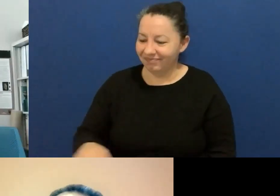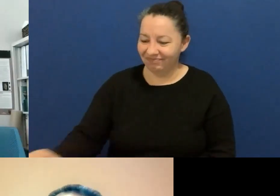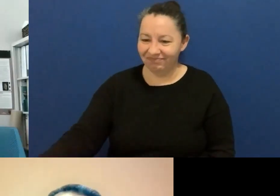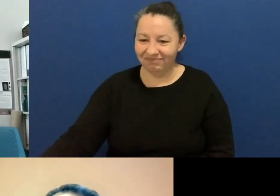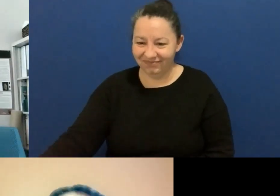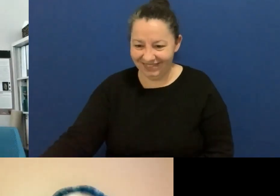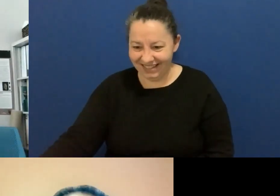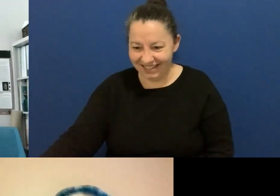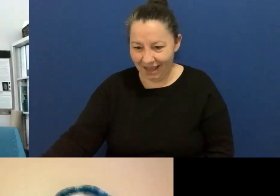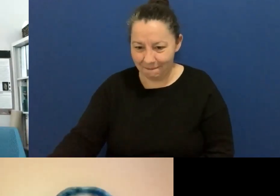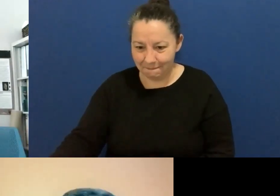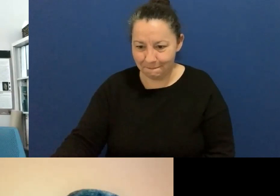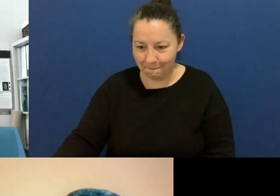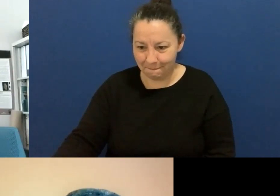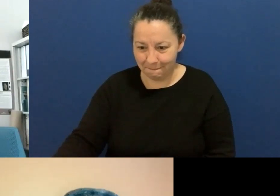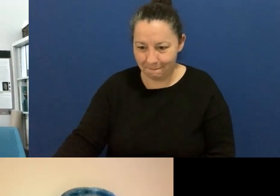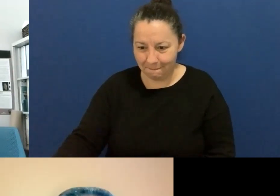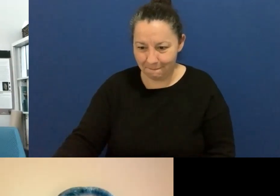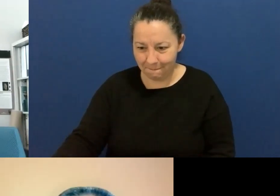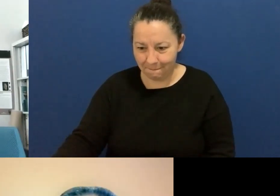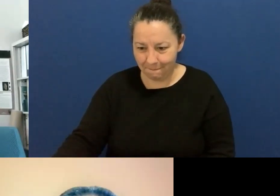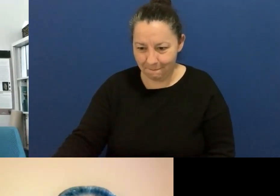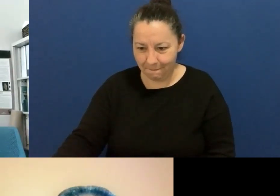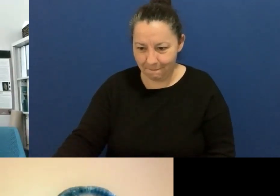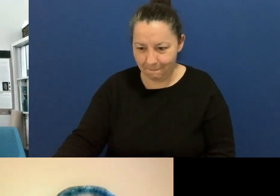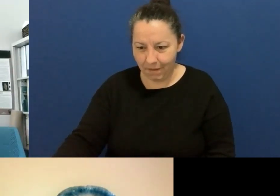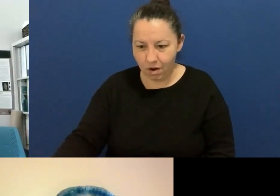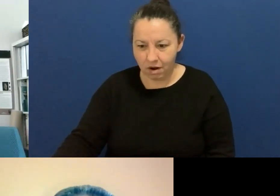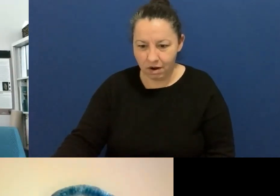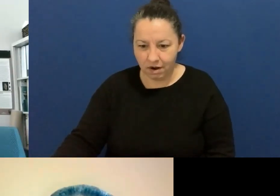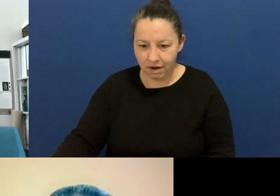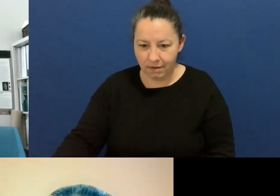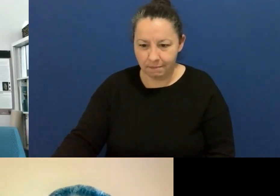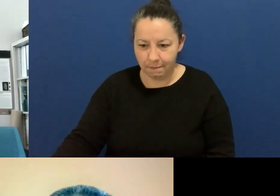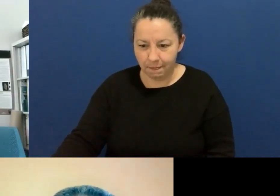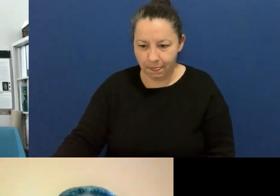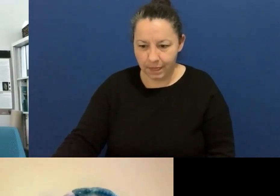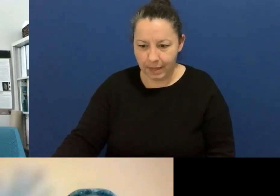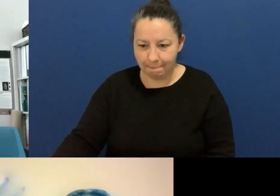Okay. And a question about your team, the composition of your team. Is it a mix of